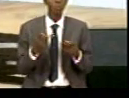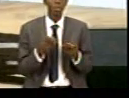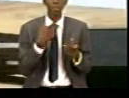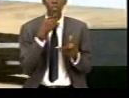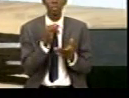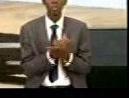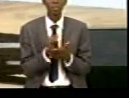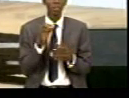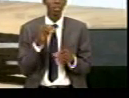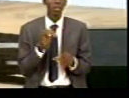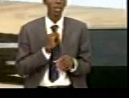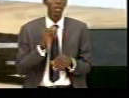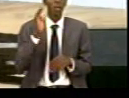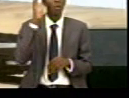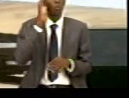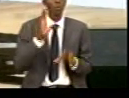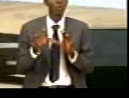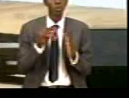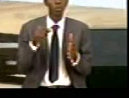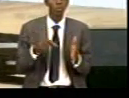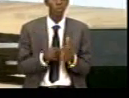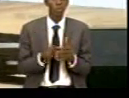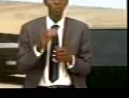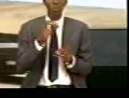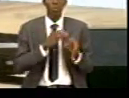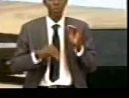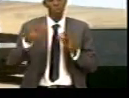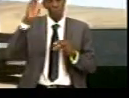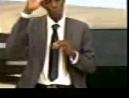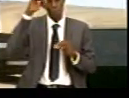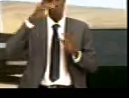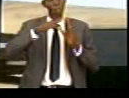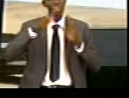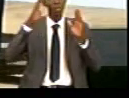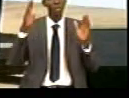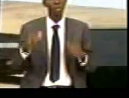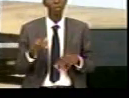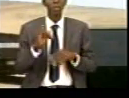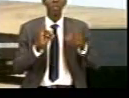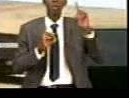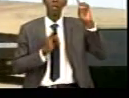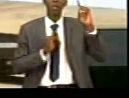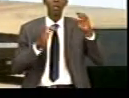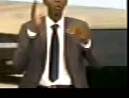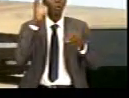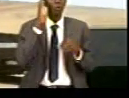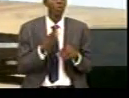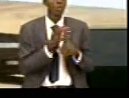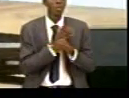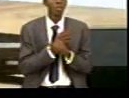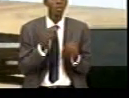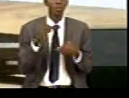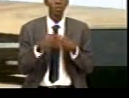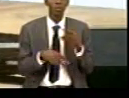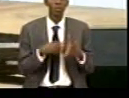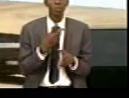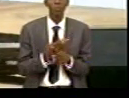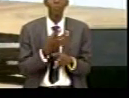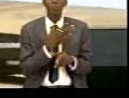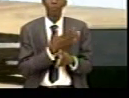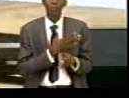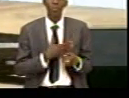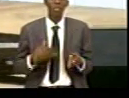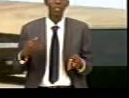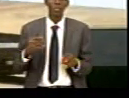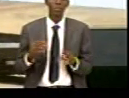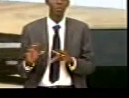do this. O rebellious house, I will say the word and will perform it, says